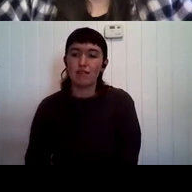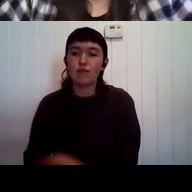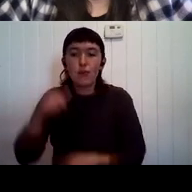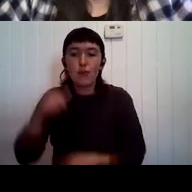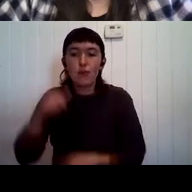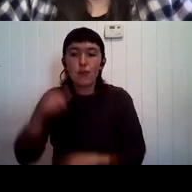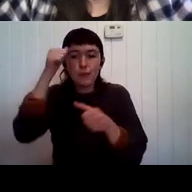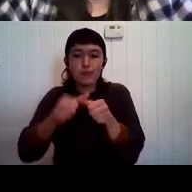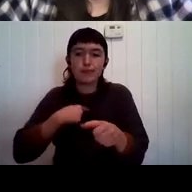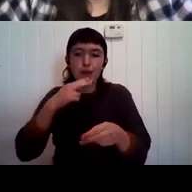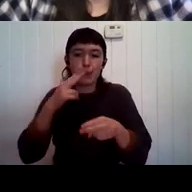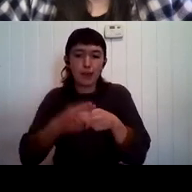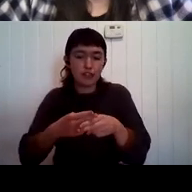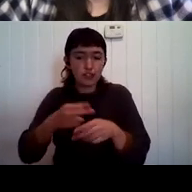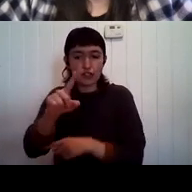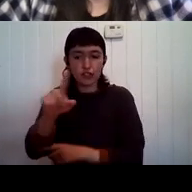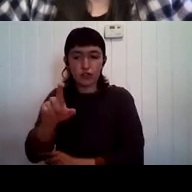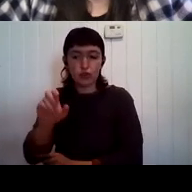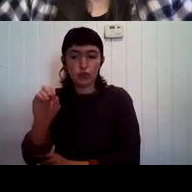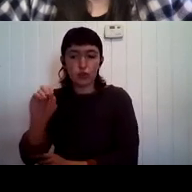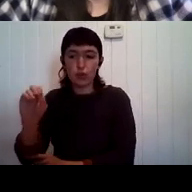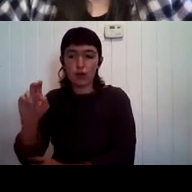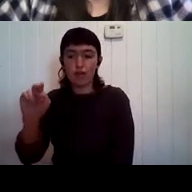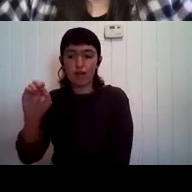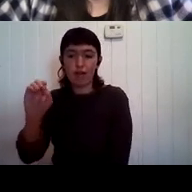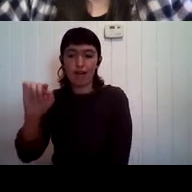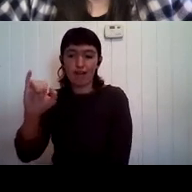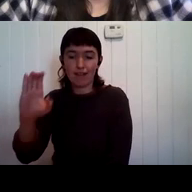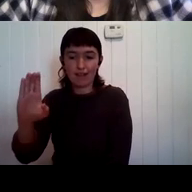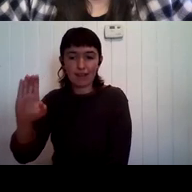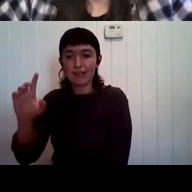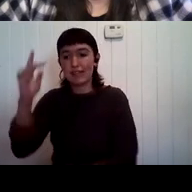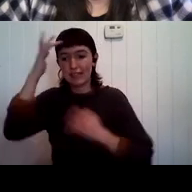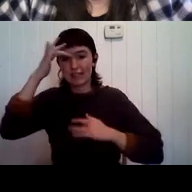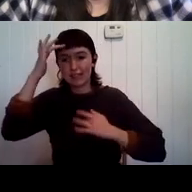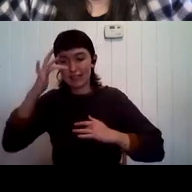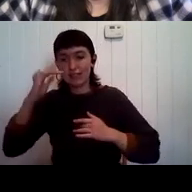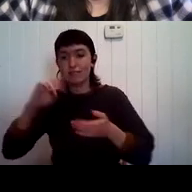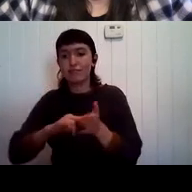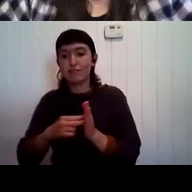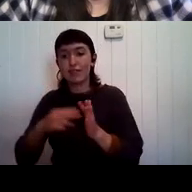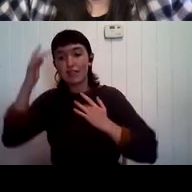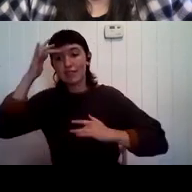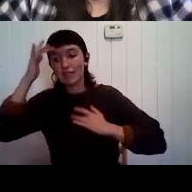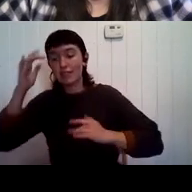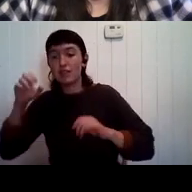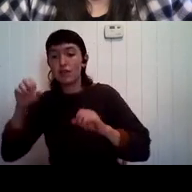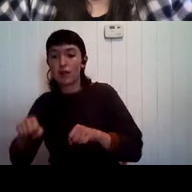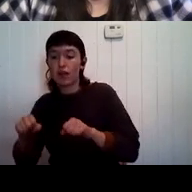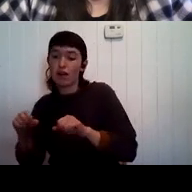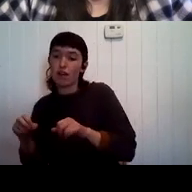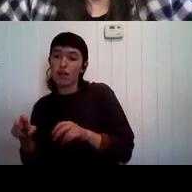diseases? Zoonotic diseases are germs or diseases that can jump between different species. This